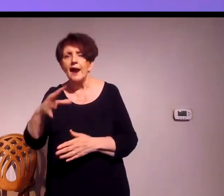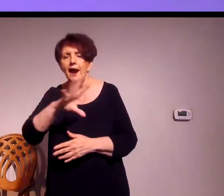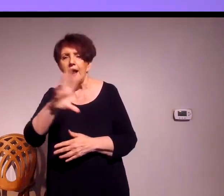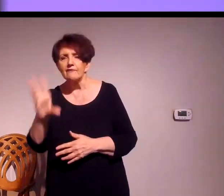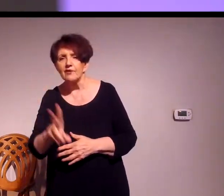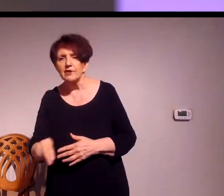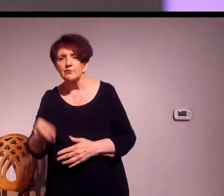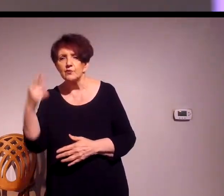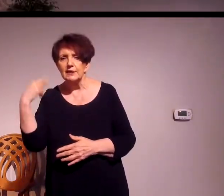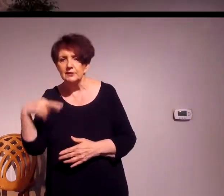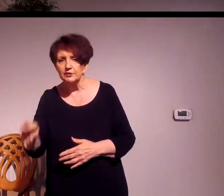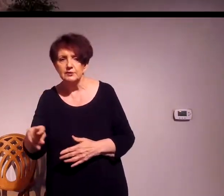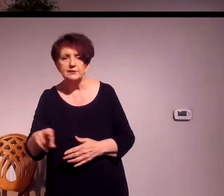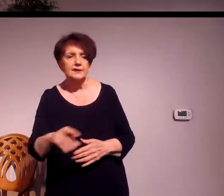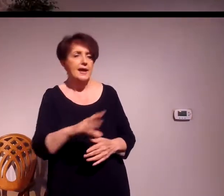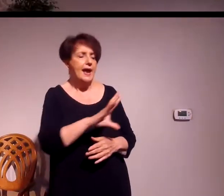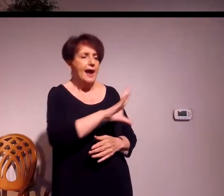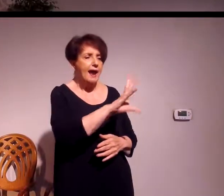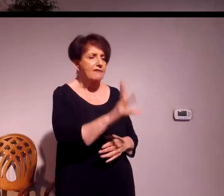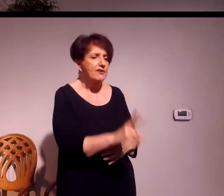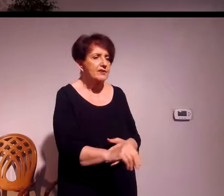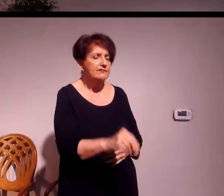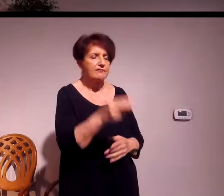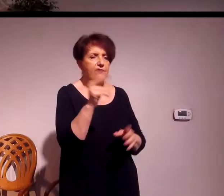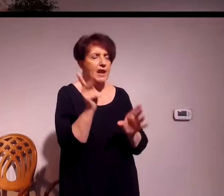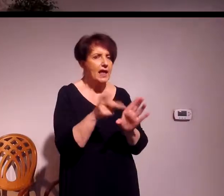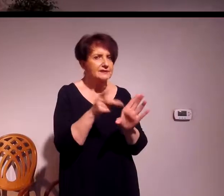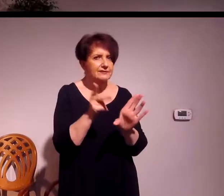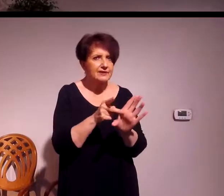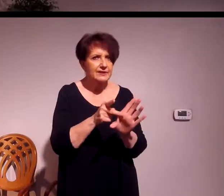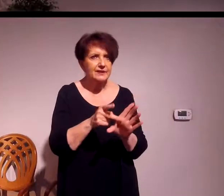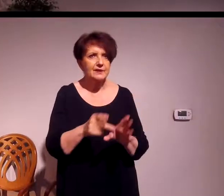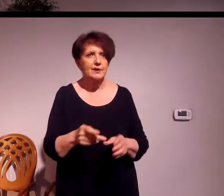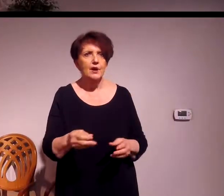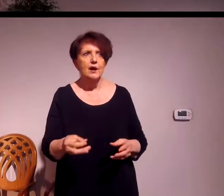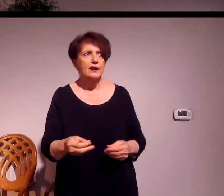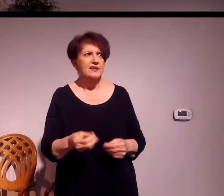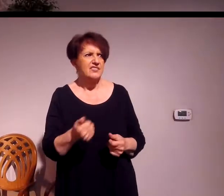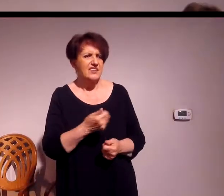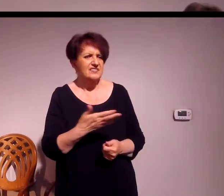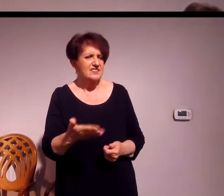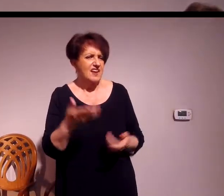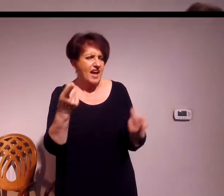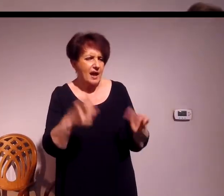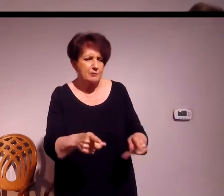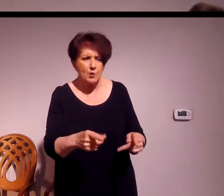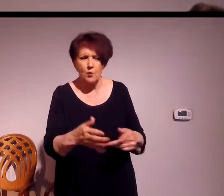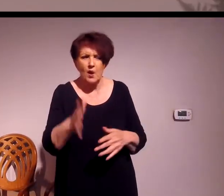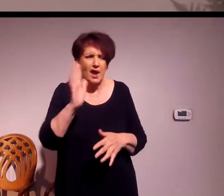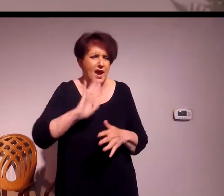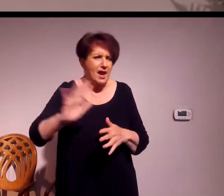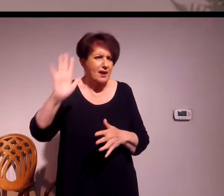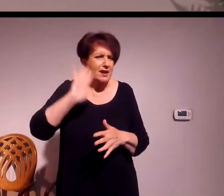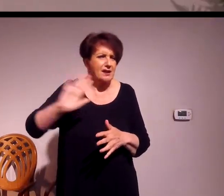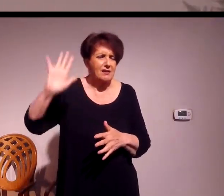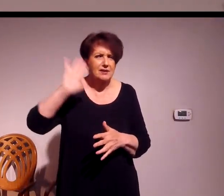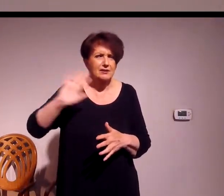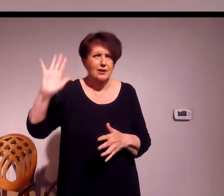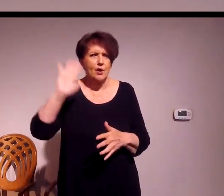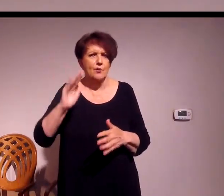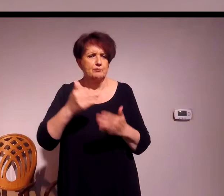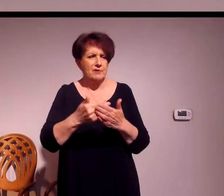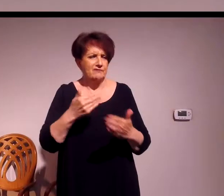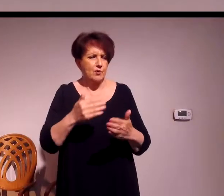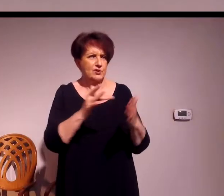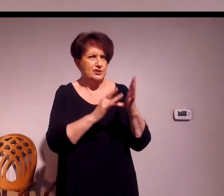into African philosophy, and all kinds of things that had happened more than 2,000 years ago. Long before Jesus got here, I was reading about stuff, and it was